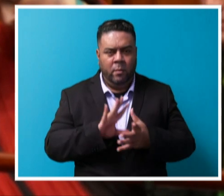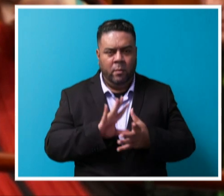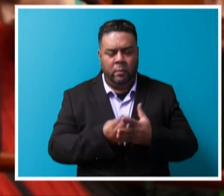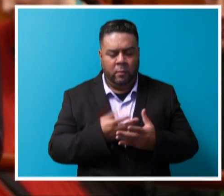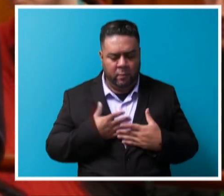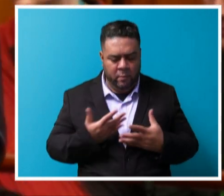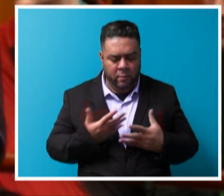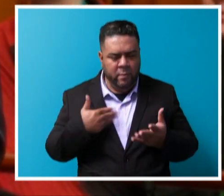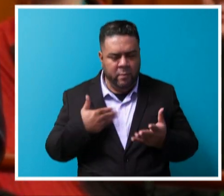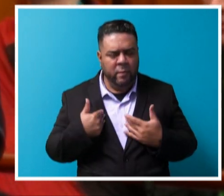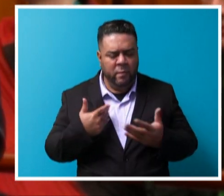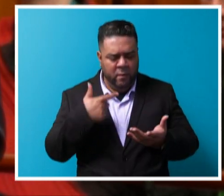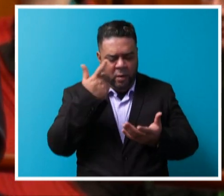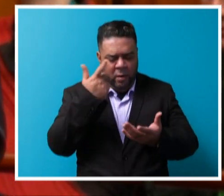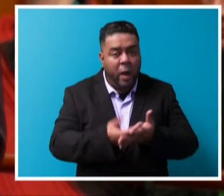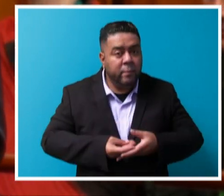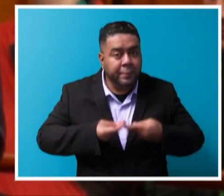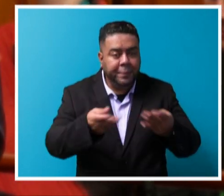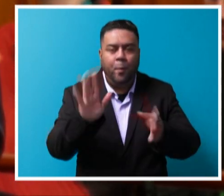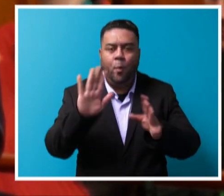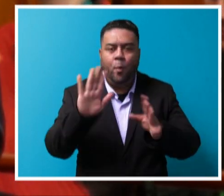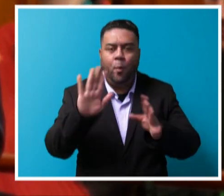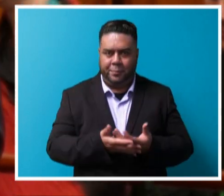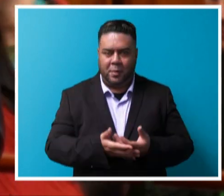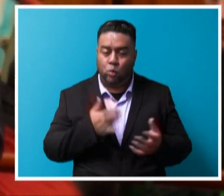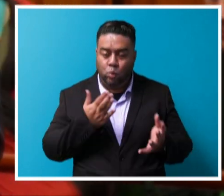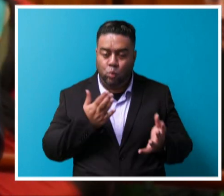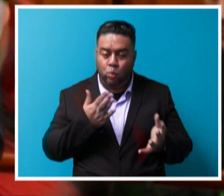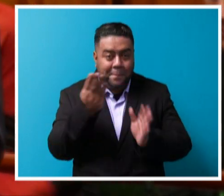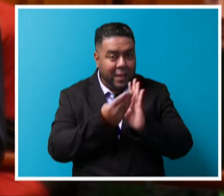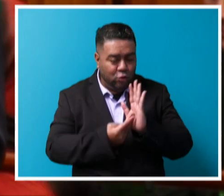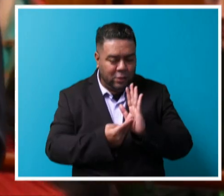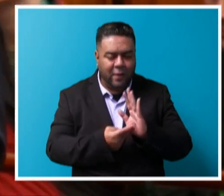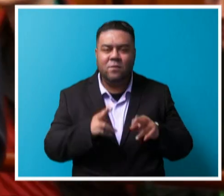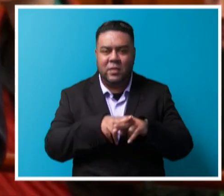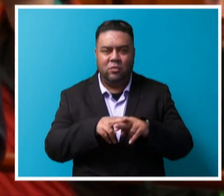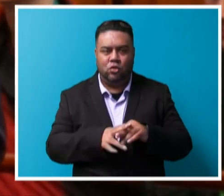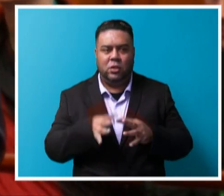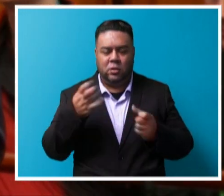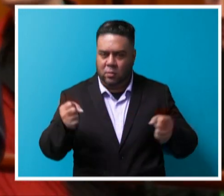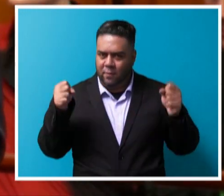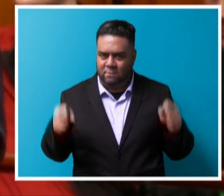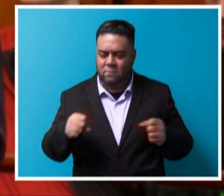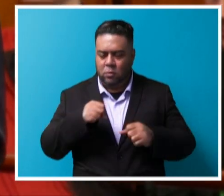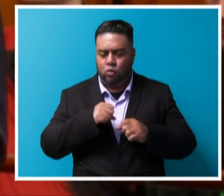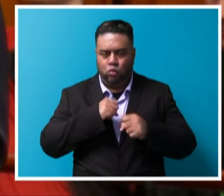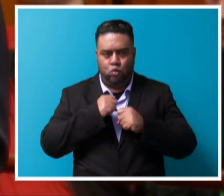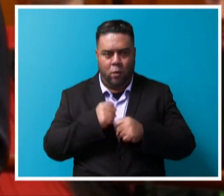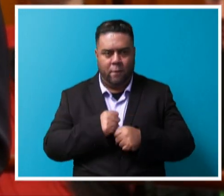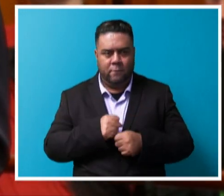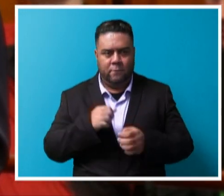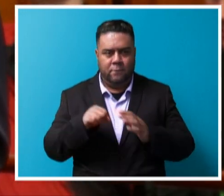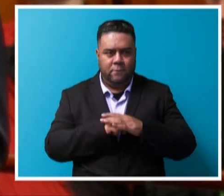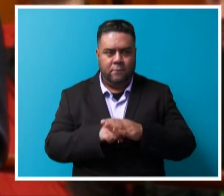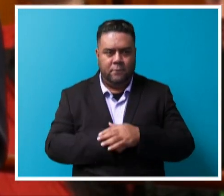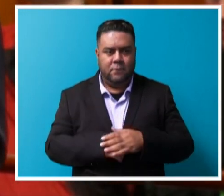delivery worldwide. Through this budget, Fiji is laying firm foundation by investing today in a